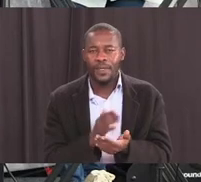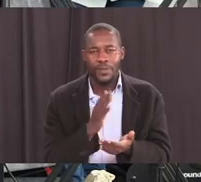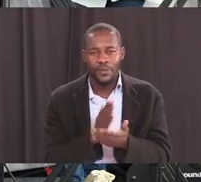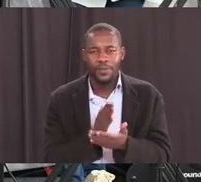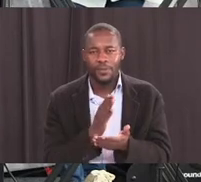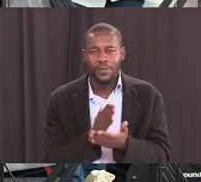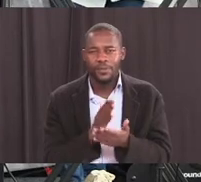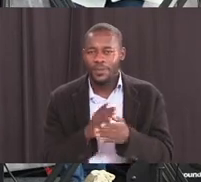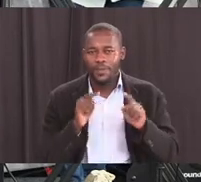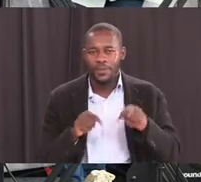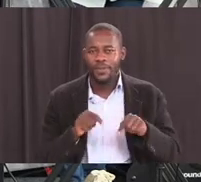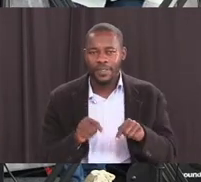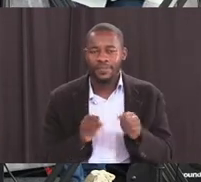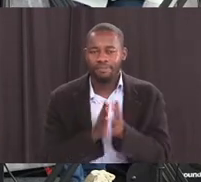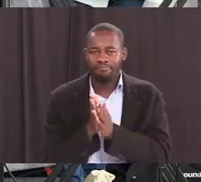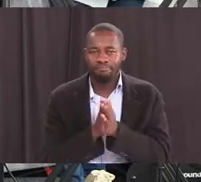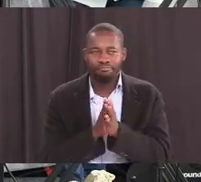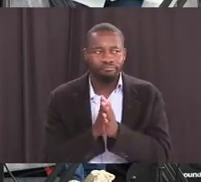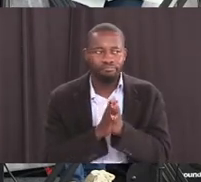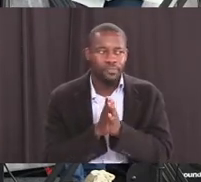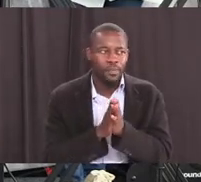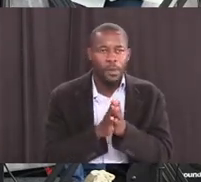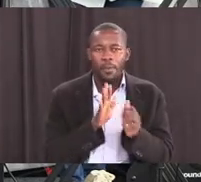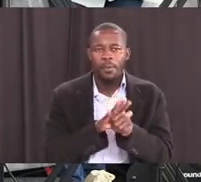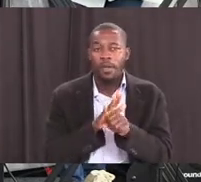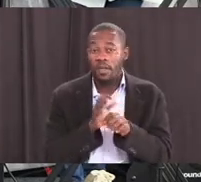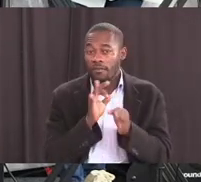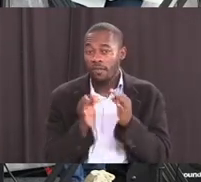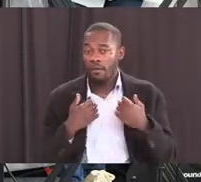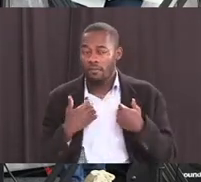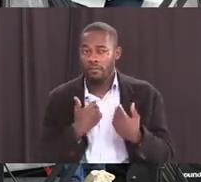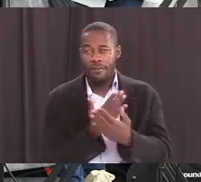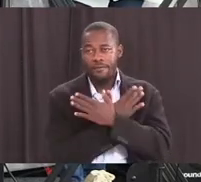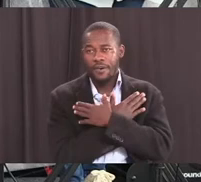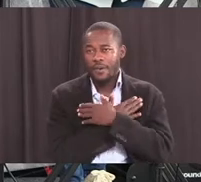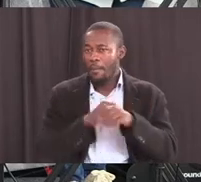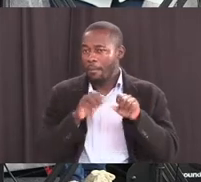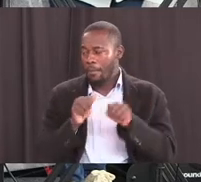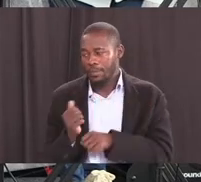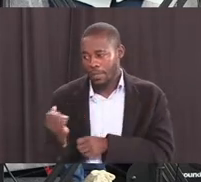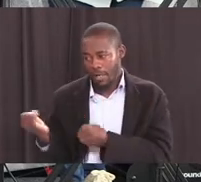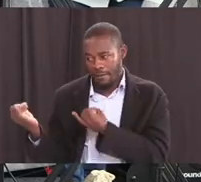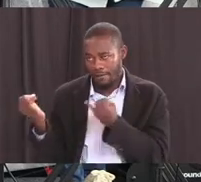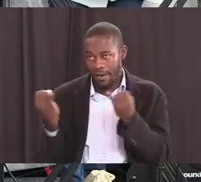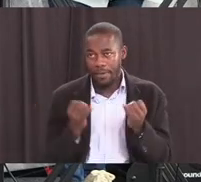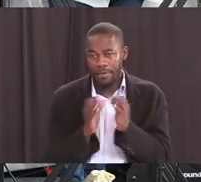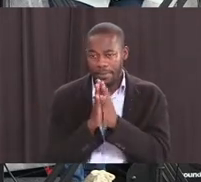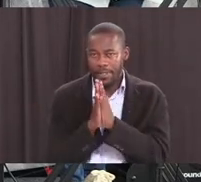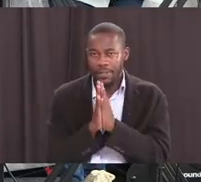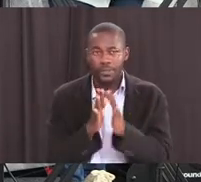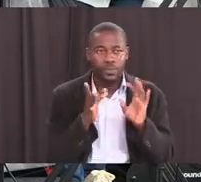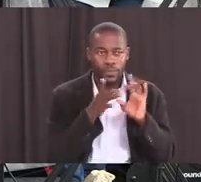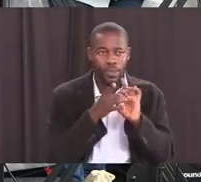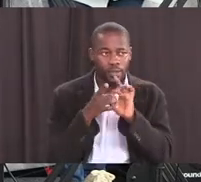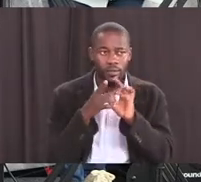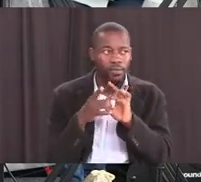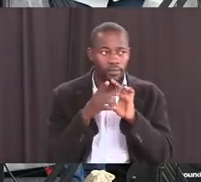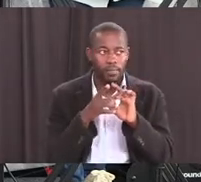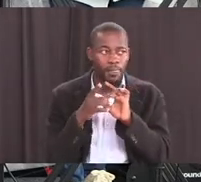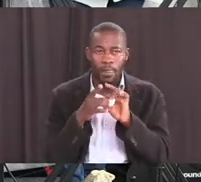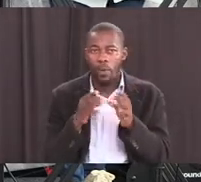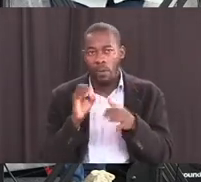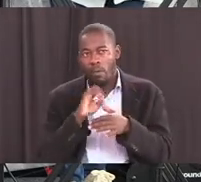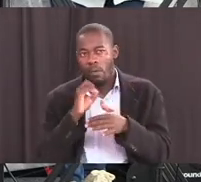if you'd like somebody just to talk to and pray with you after this, please just come forward. There'll be a few leaders